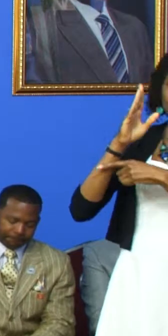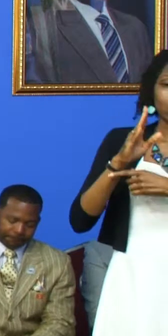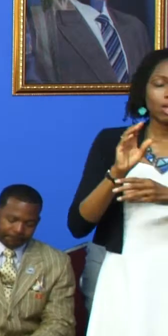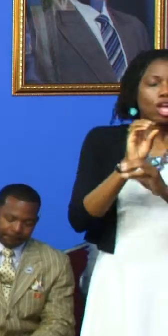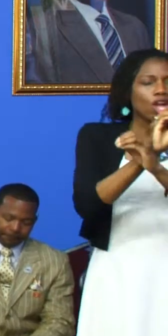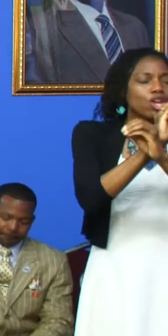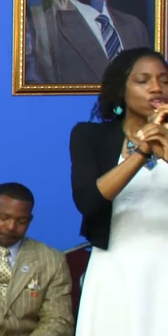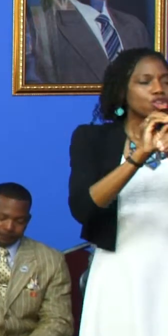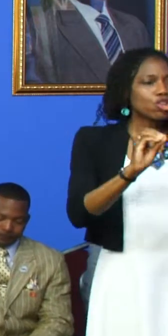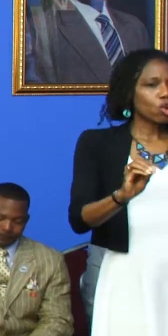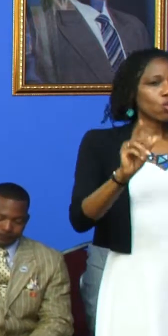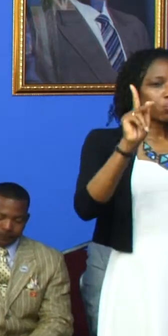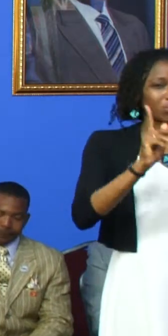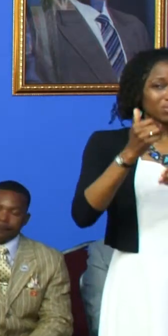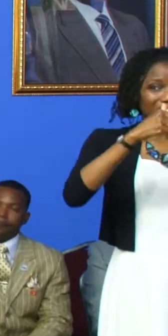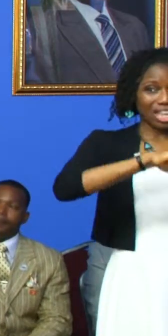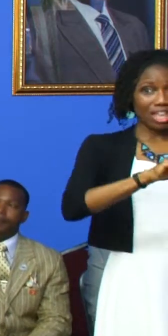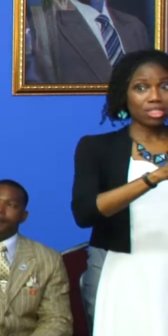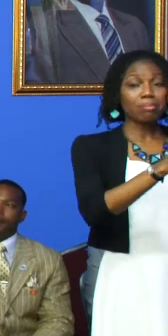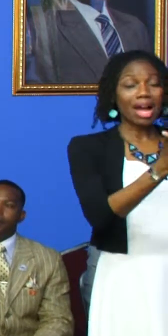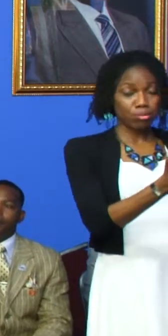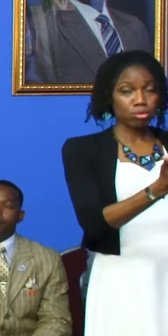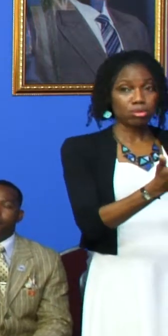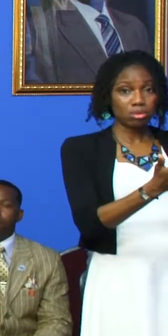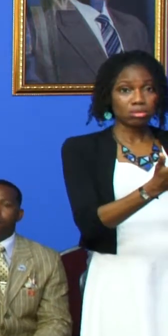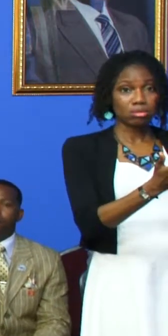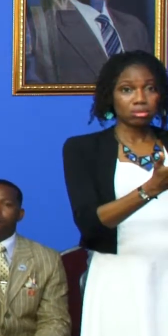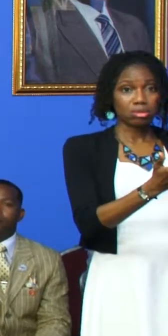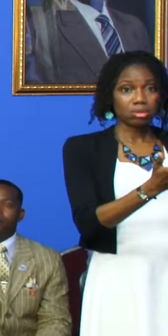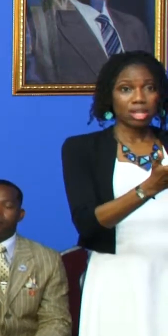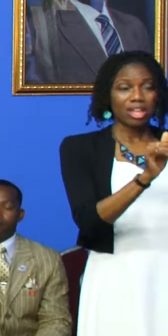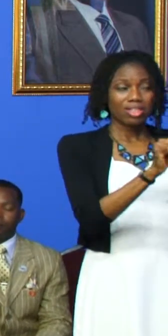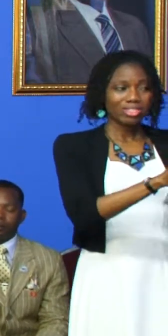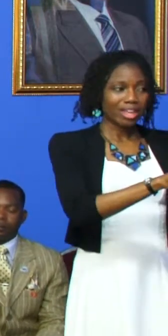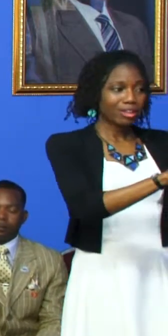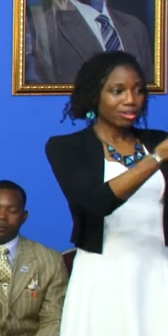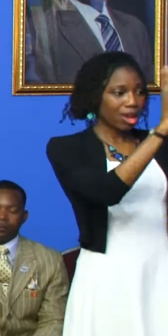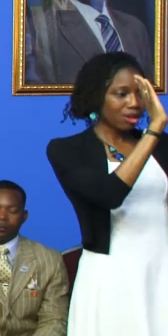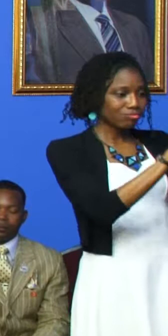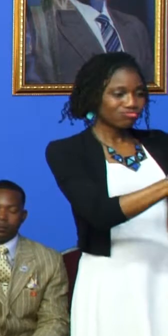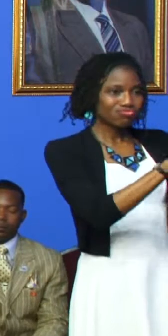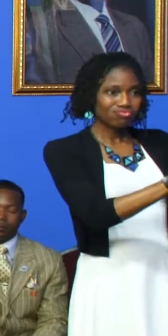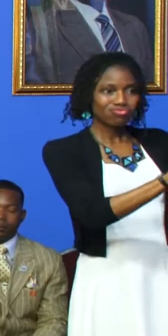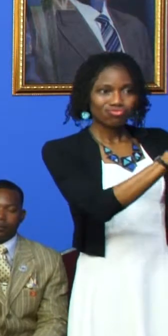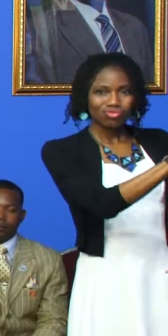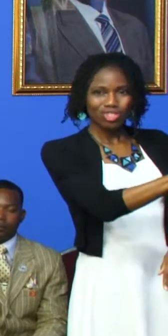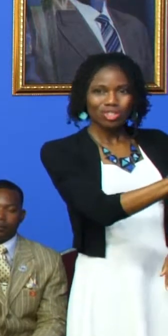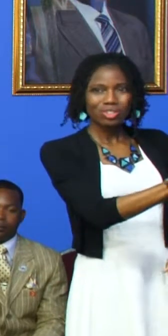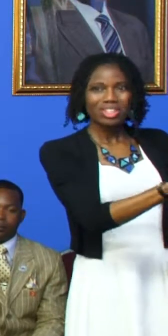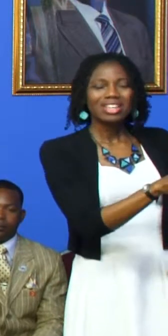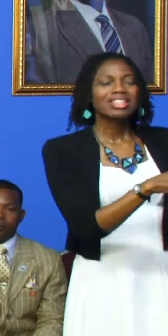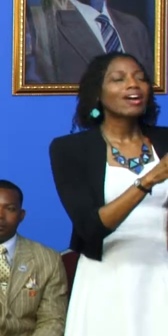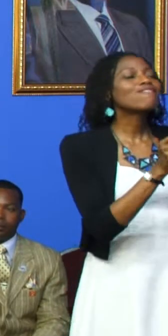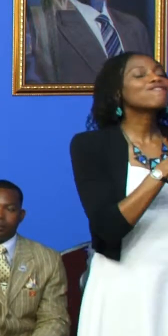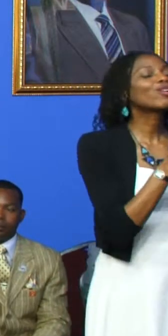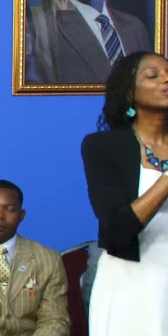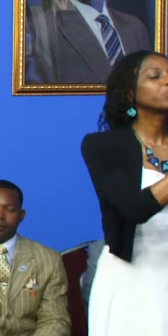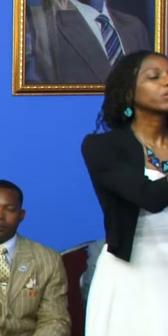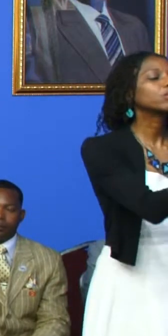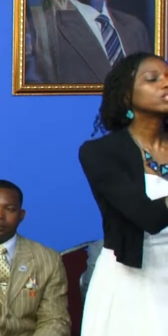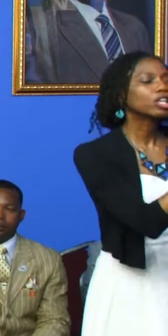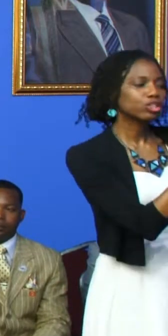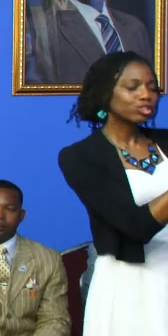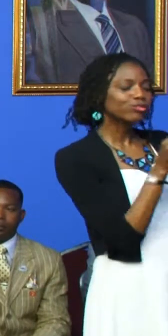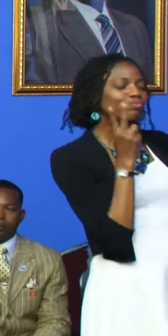Nobody in the Bible did God call that he didn't test and